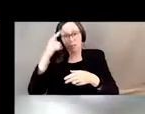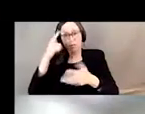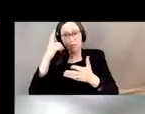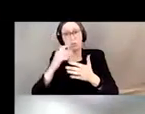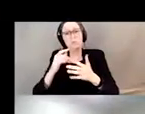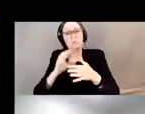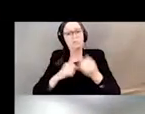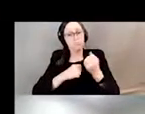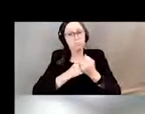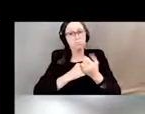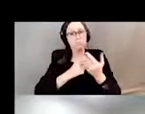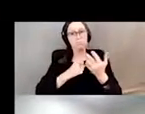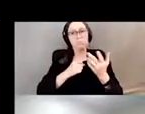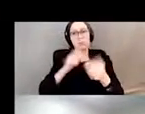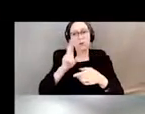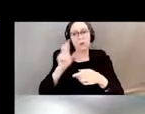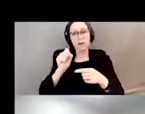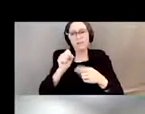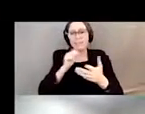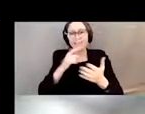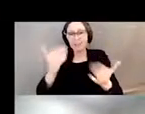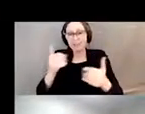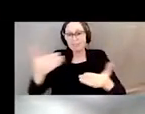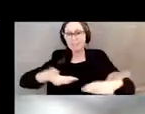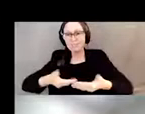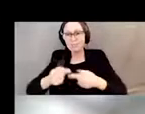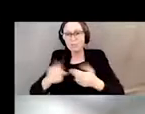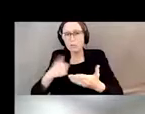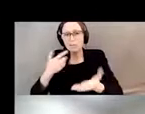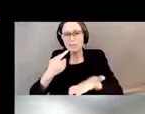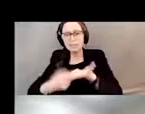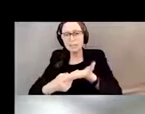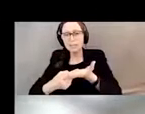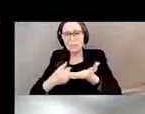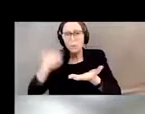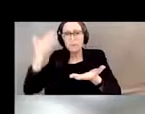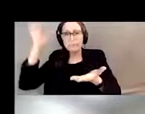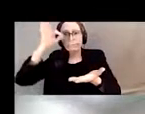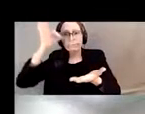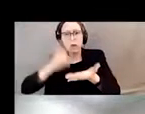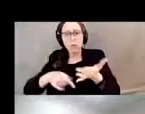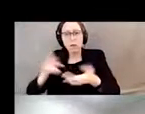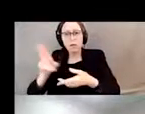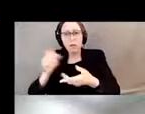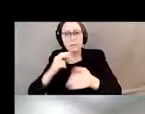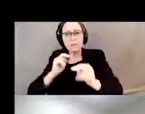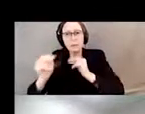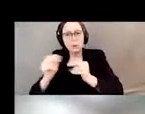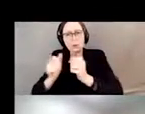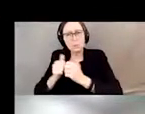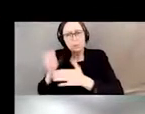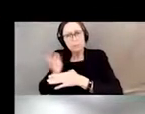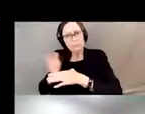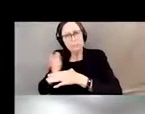to the United States is not brought into these talks. So they do not know what the US negotiation is between